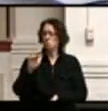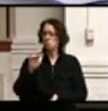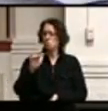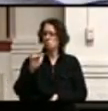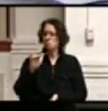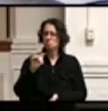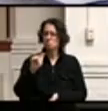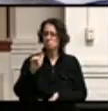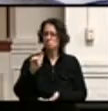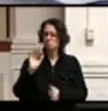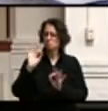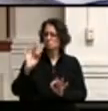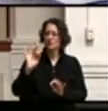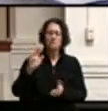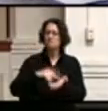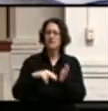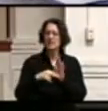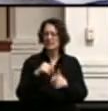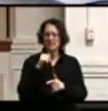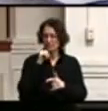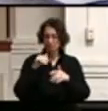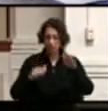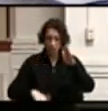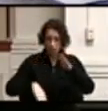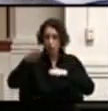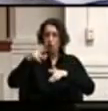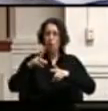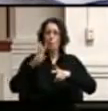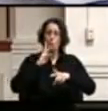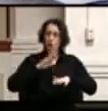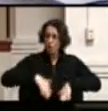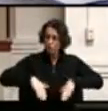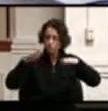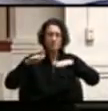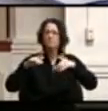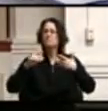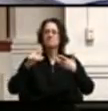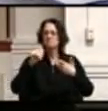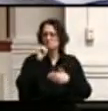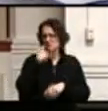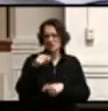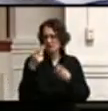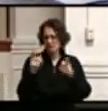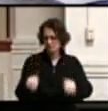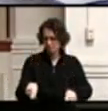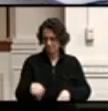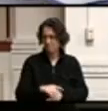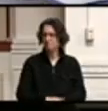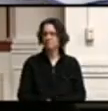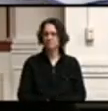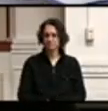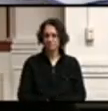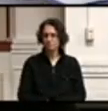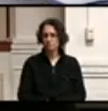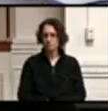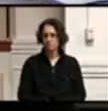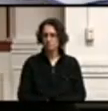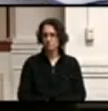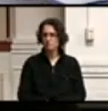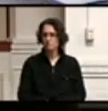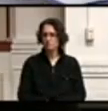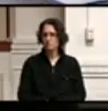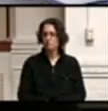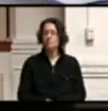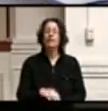to keep us out of trouble. At the Central Station, we've determined that there is indeed ledge there, which is